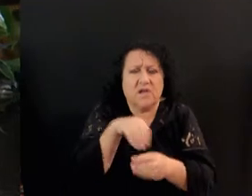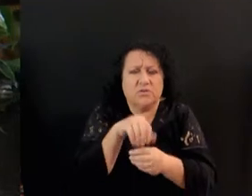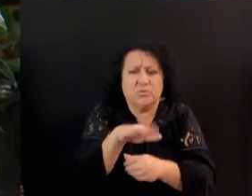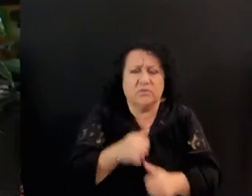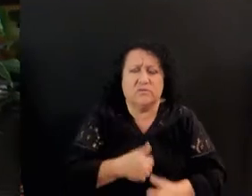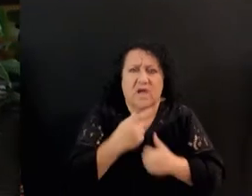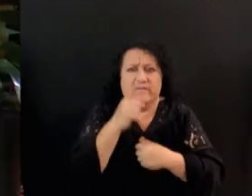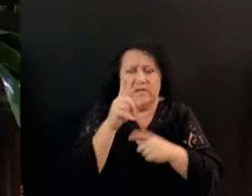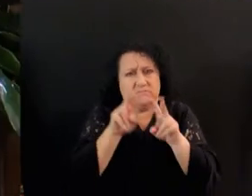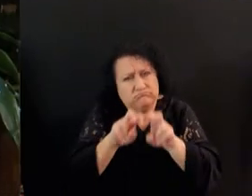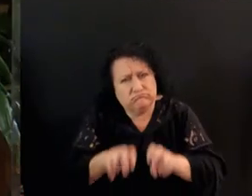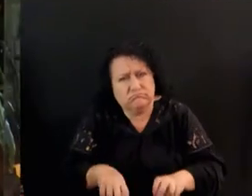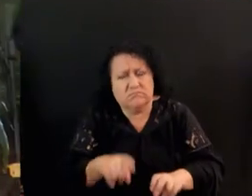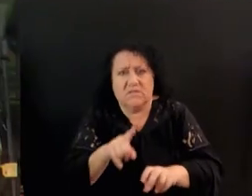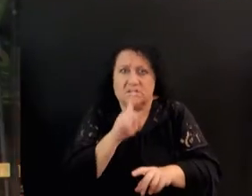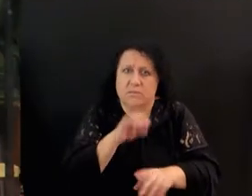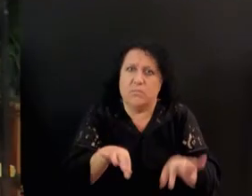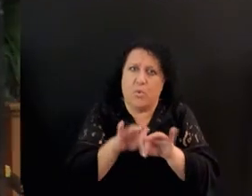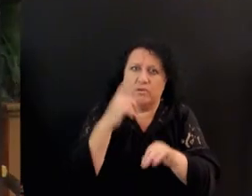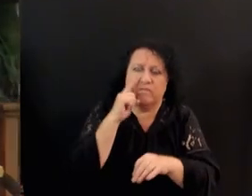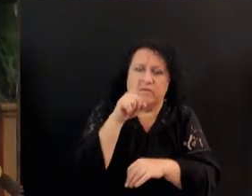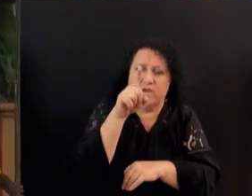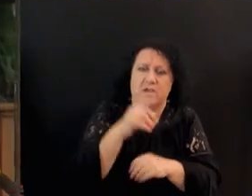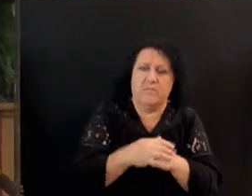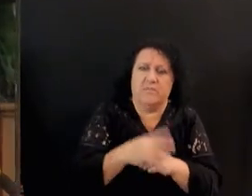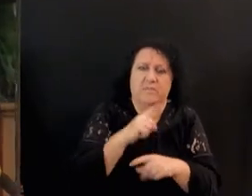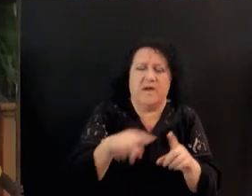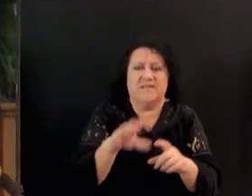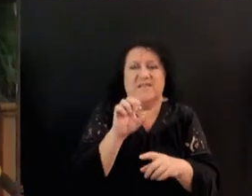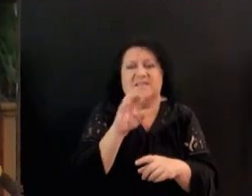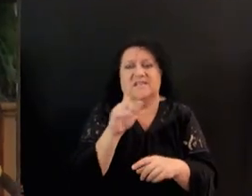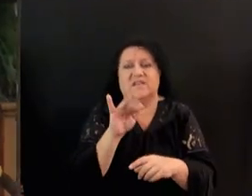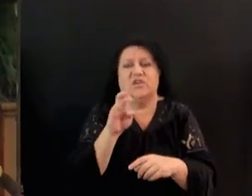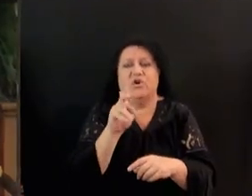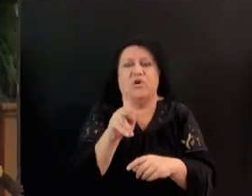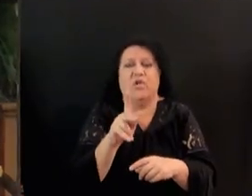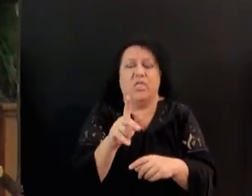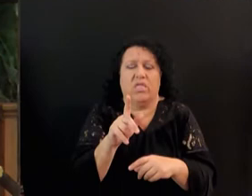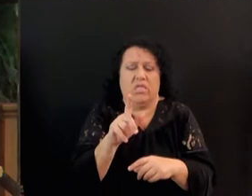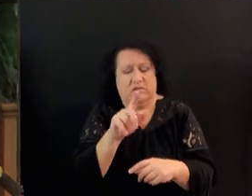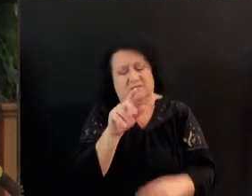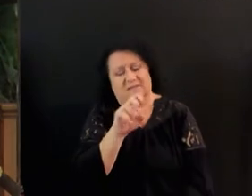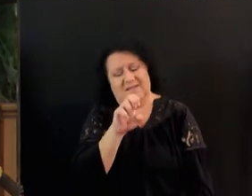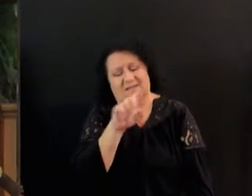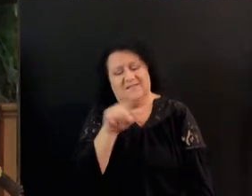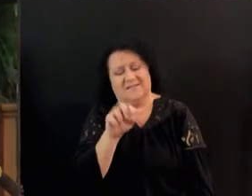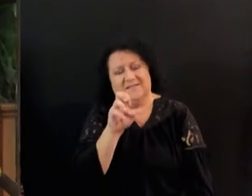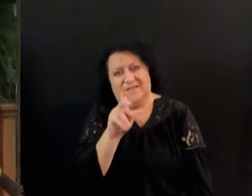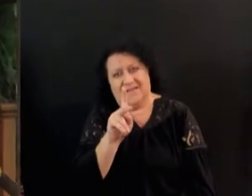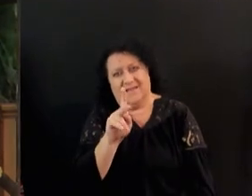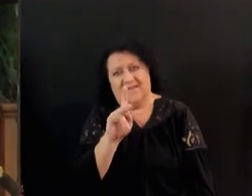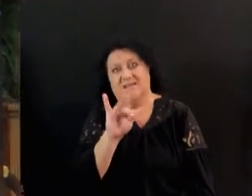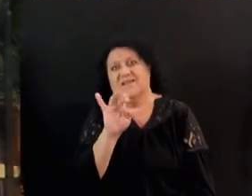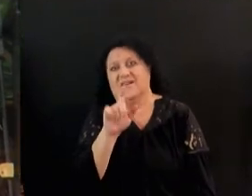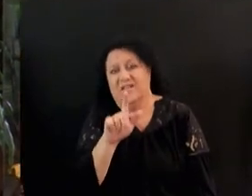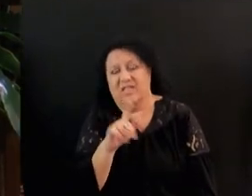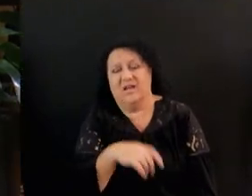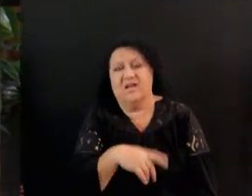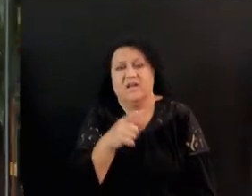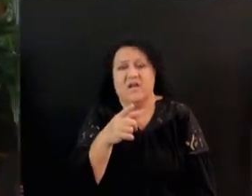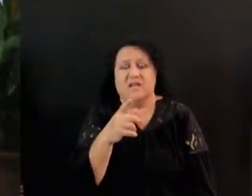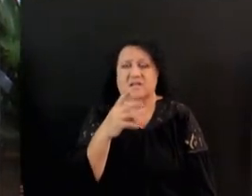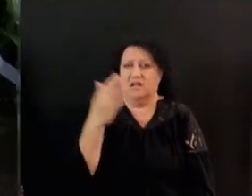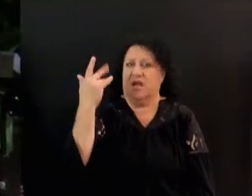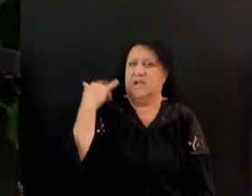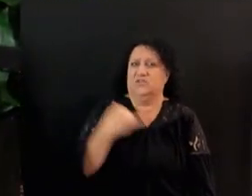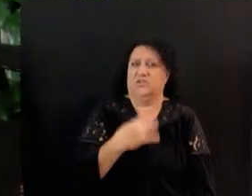Ezekiel, God speaking through him to ancient Israel, talking about how God was going to bring his people back, how God